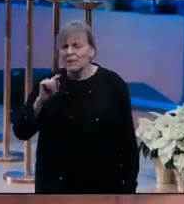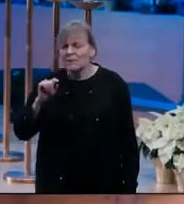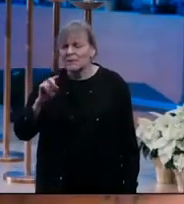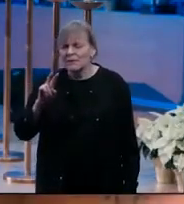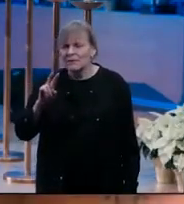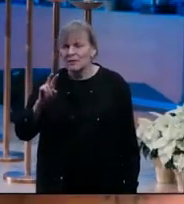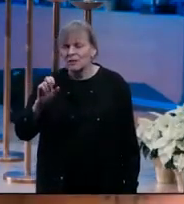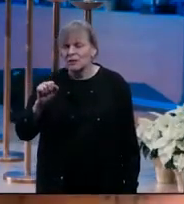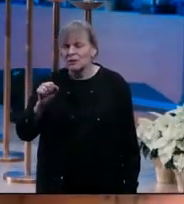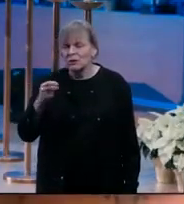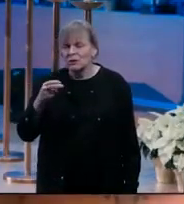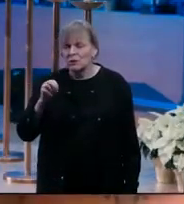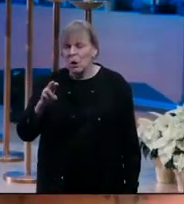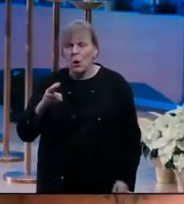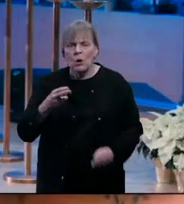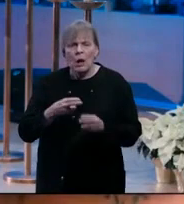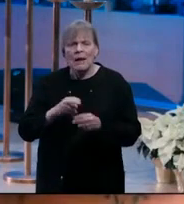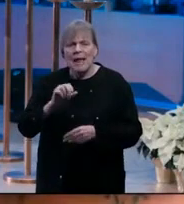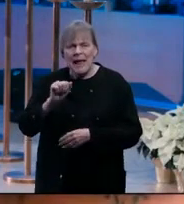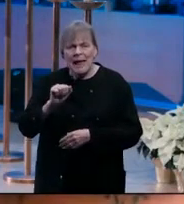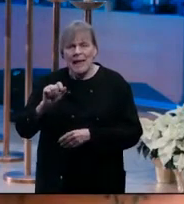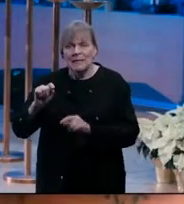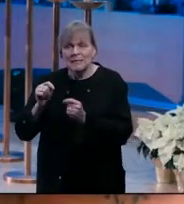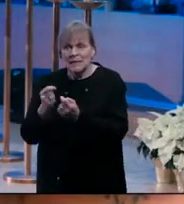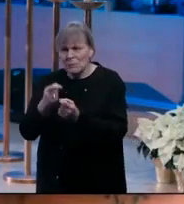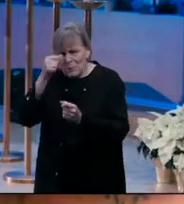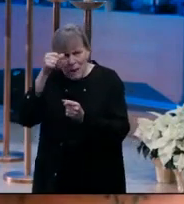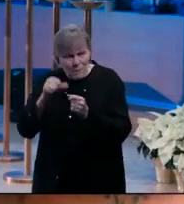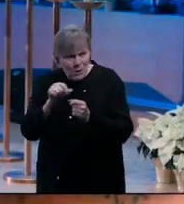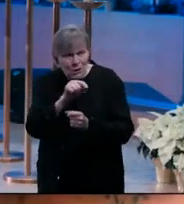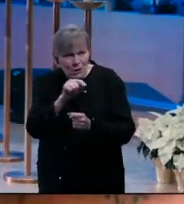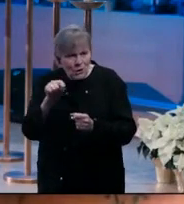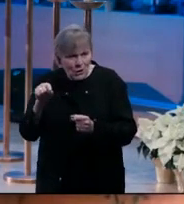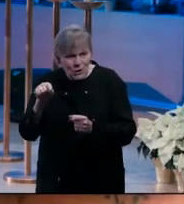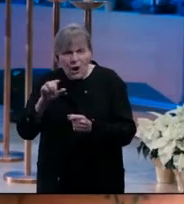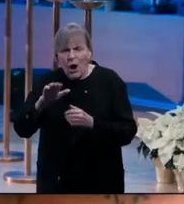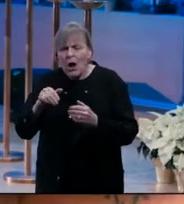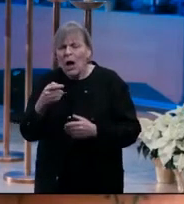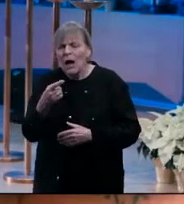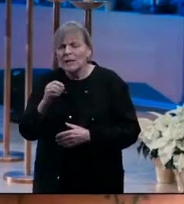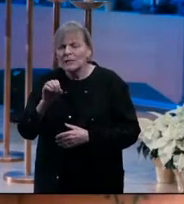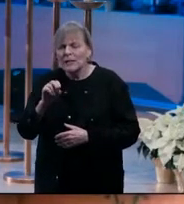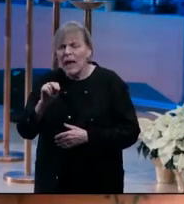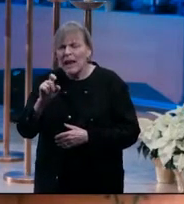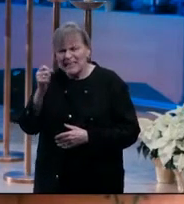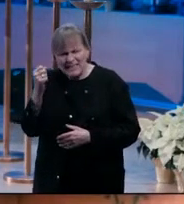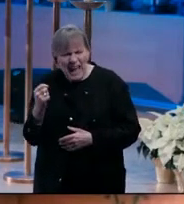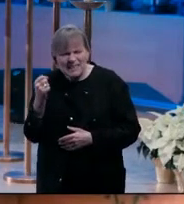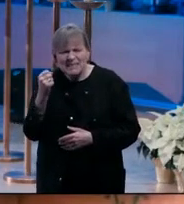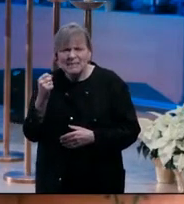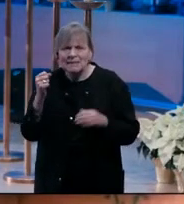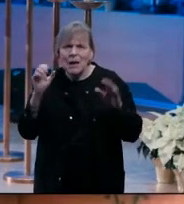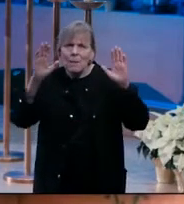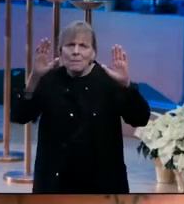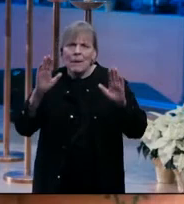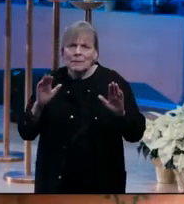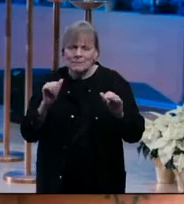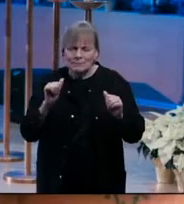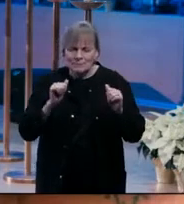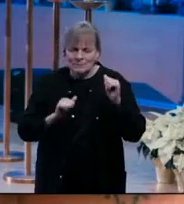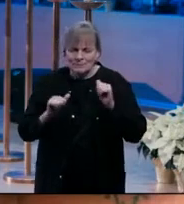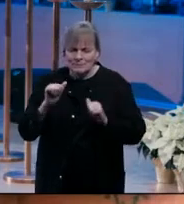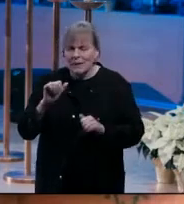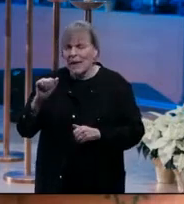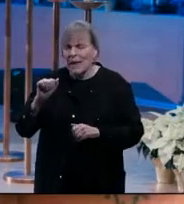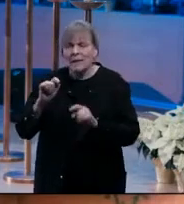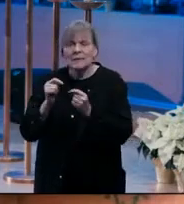was this one, The A-Team. Anybody remember A-Team? All right, all the Gen Xers are like, yes, that was an amazing show. And I love